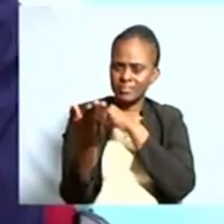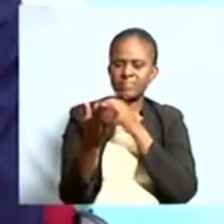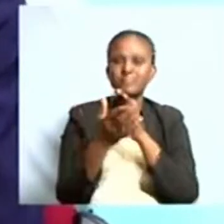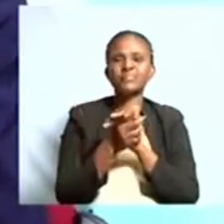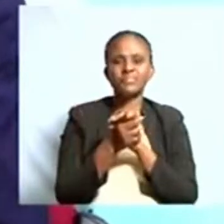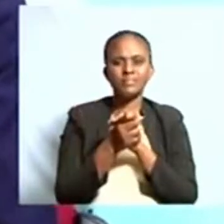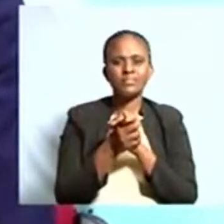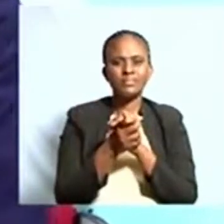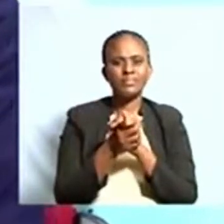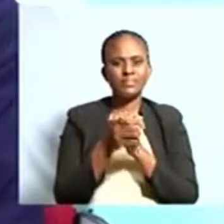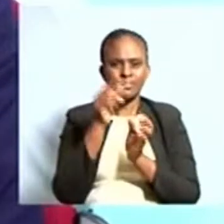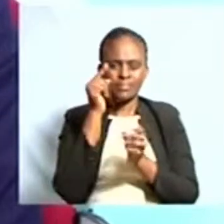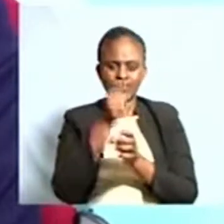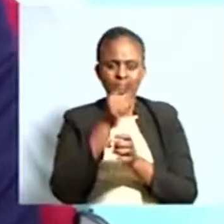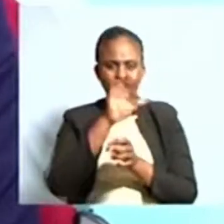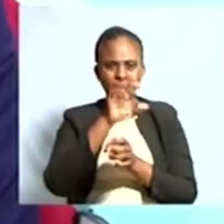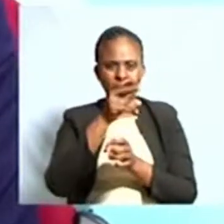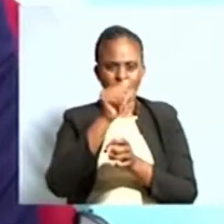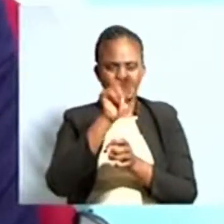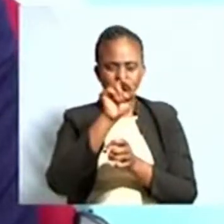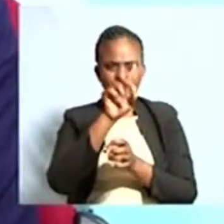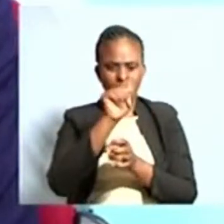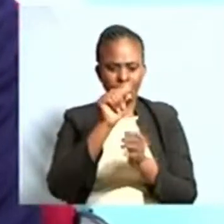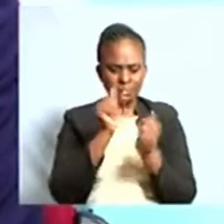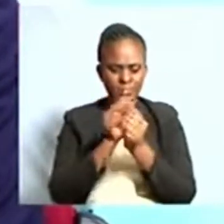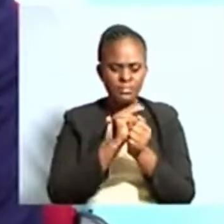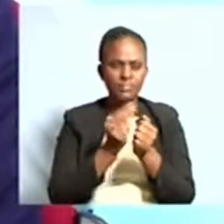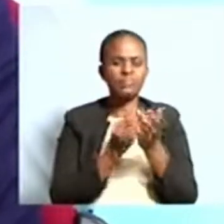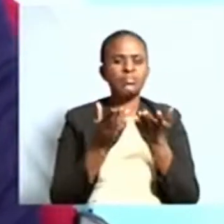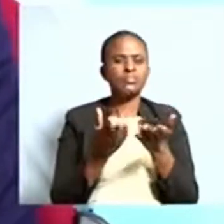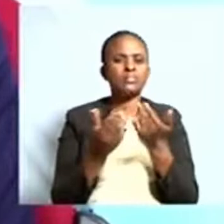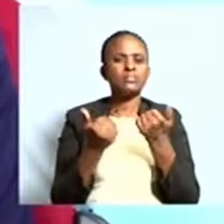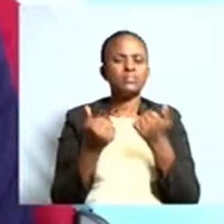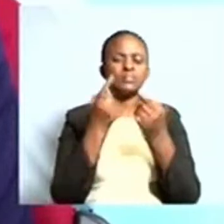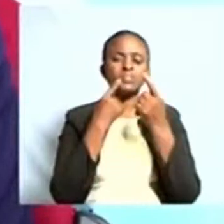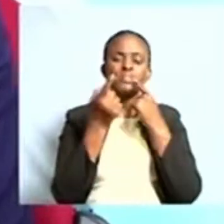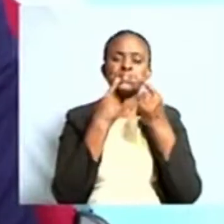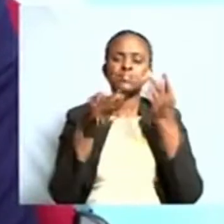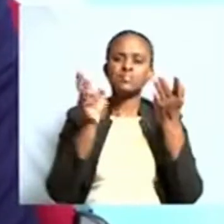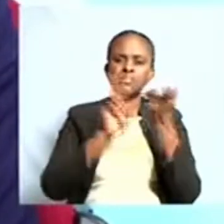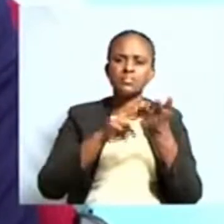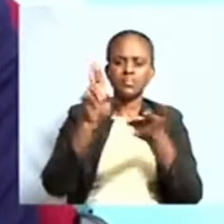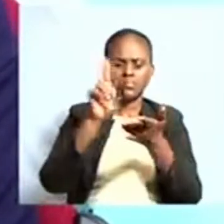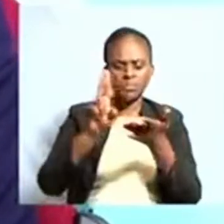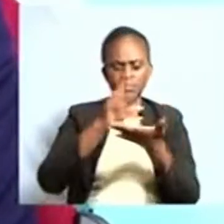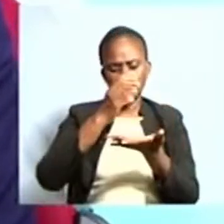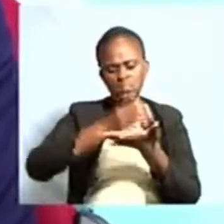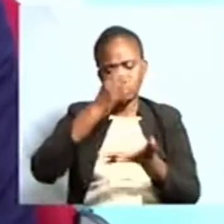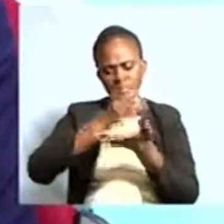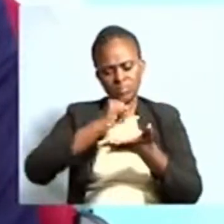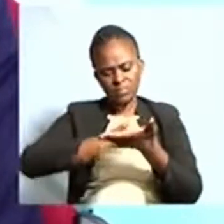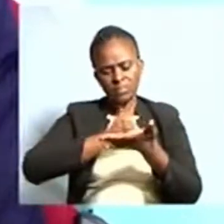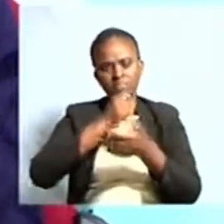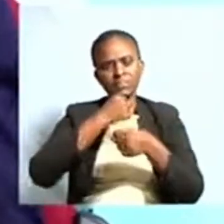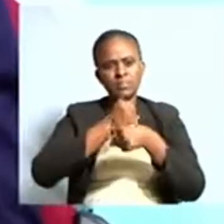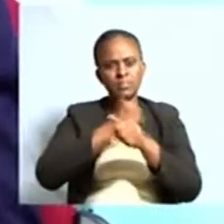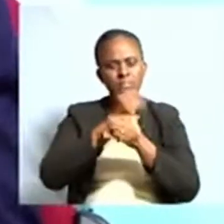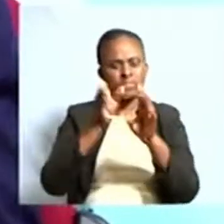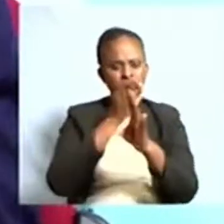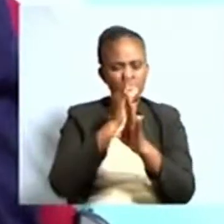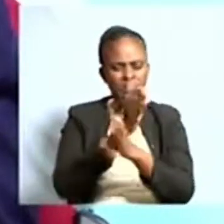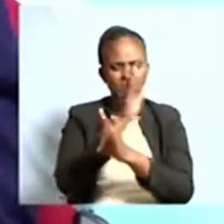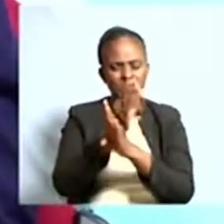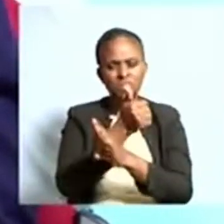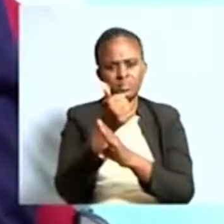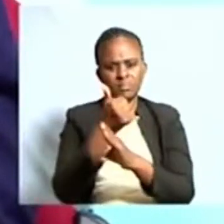unit. Sergeant Chanda is with us right here. So talking about reuse of bottles, we are making reference to that, but then with another